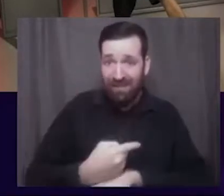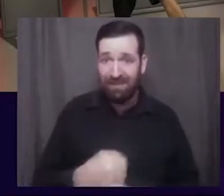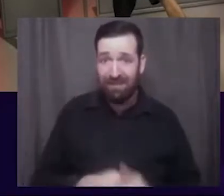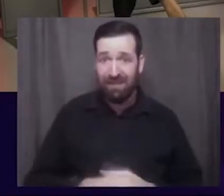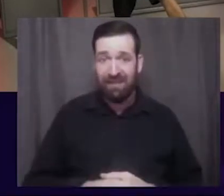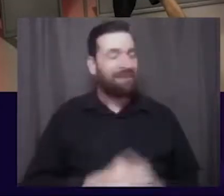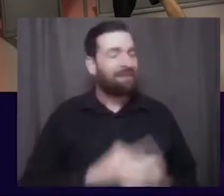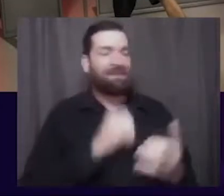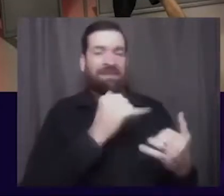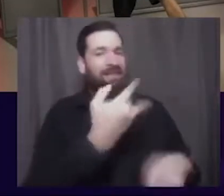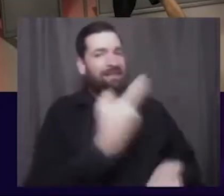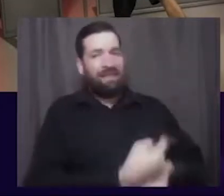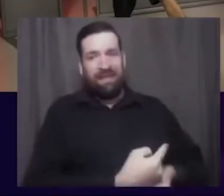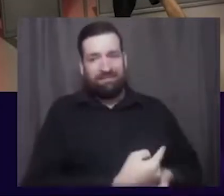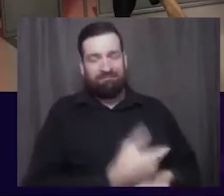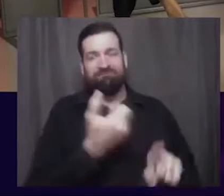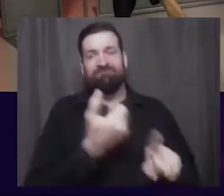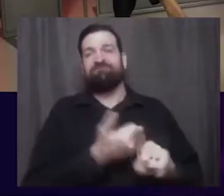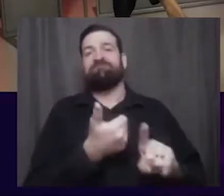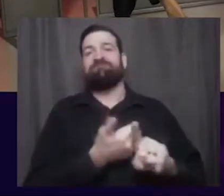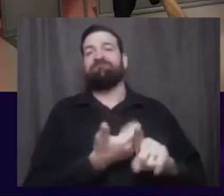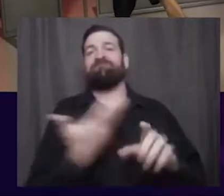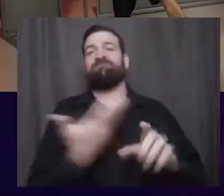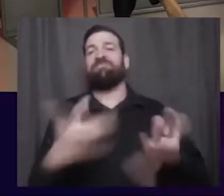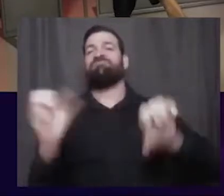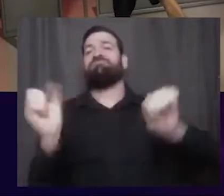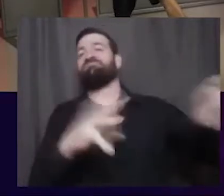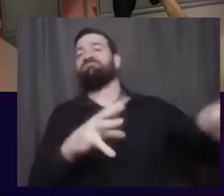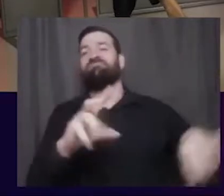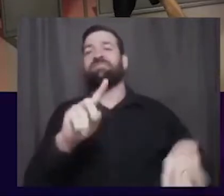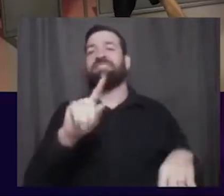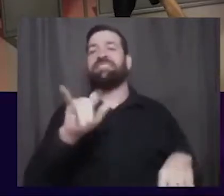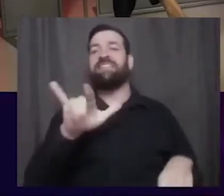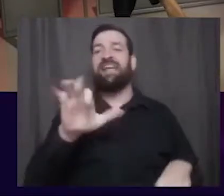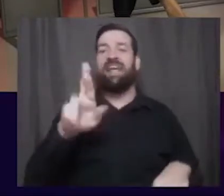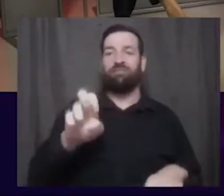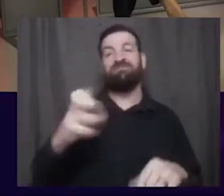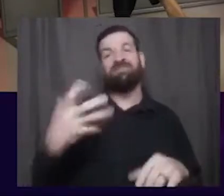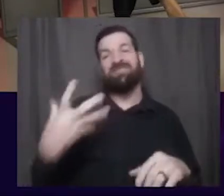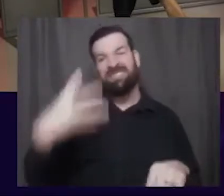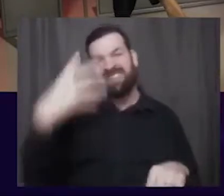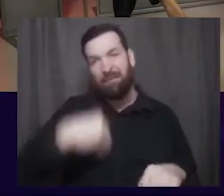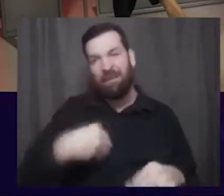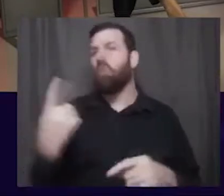Not today. They are all in daycare and, well, napping. So one's here.